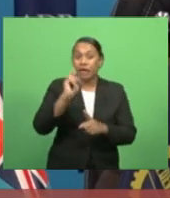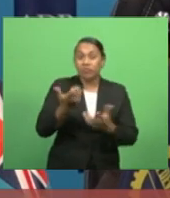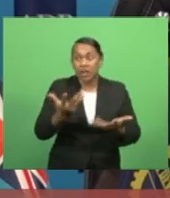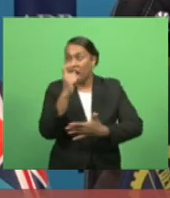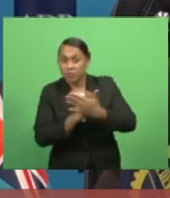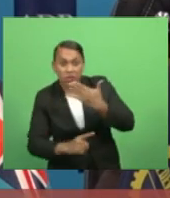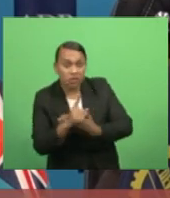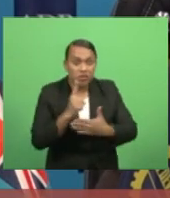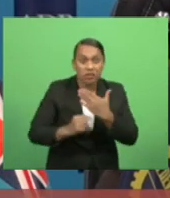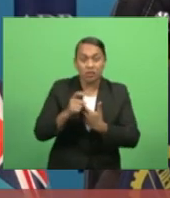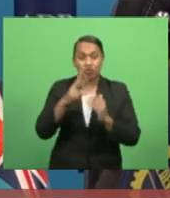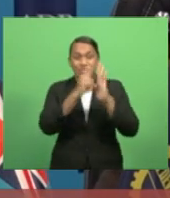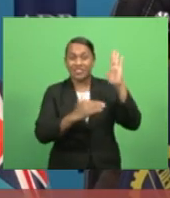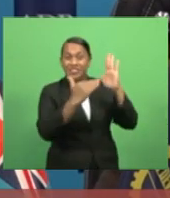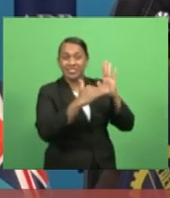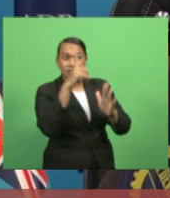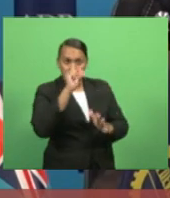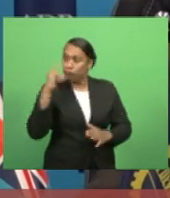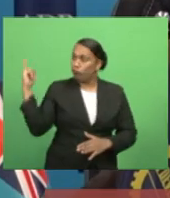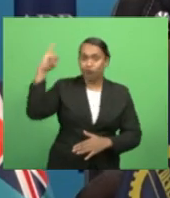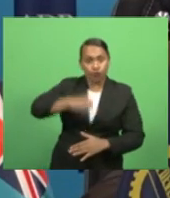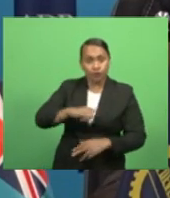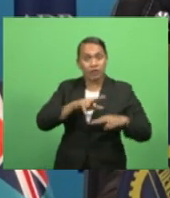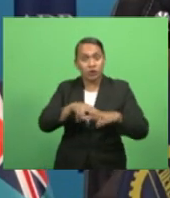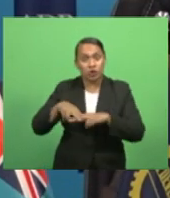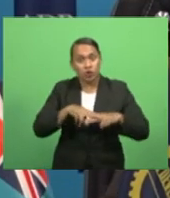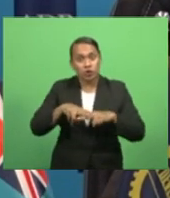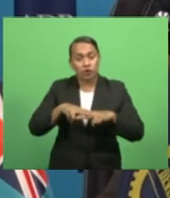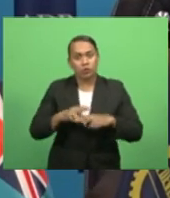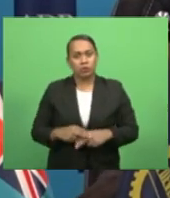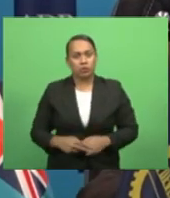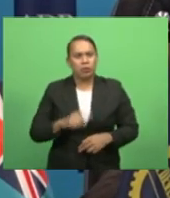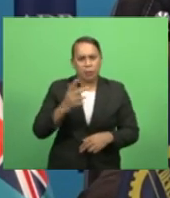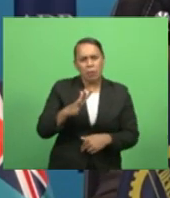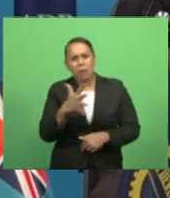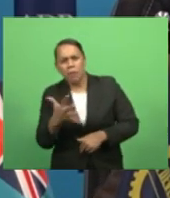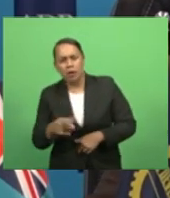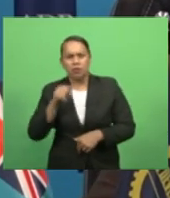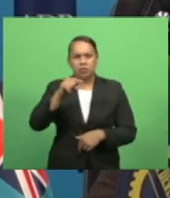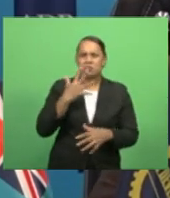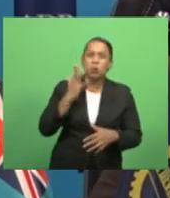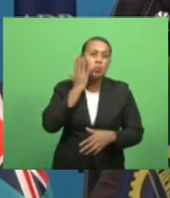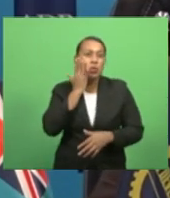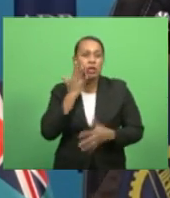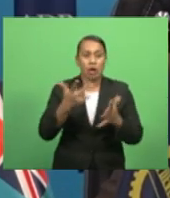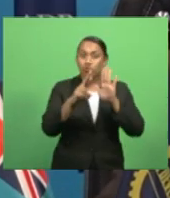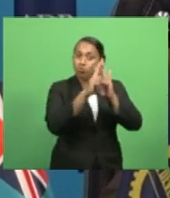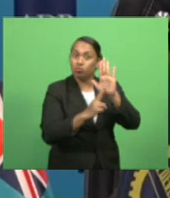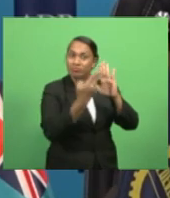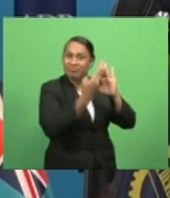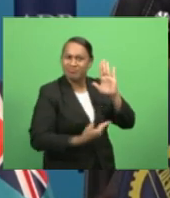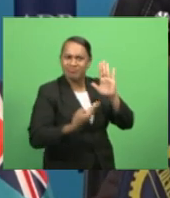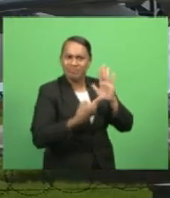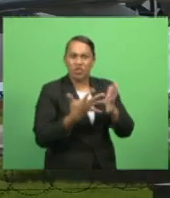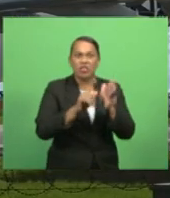New Zealander should travel to Fiji, then they should be, perhaps, as an example, there could be compulsory temperature testing before they get